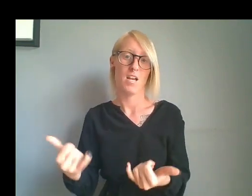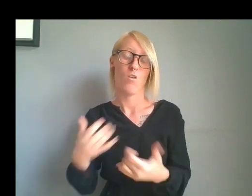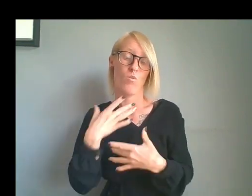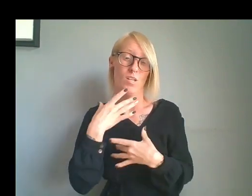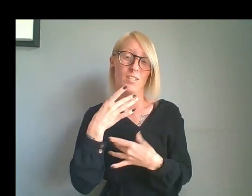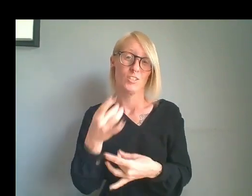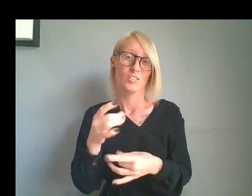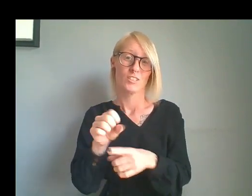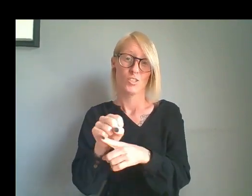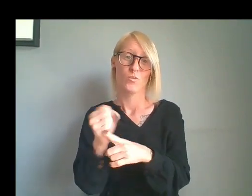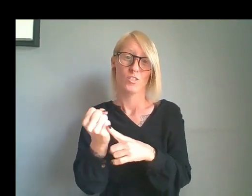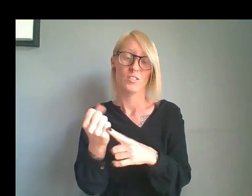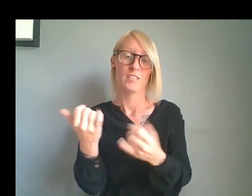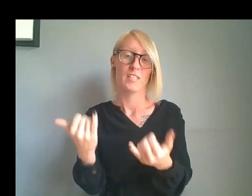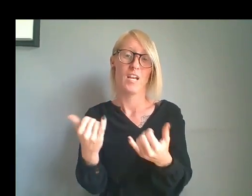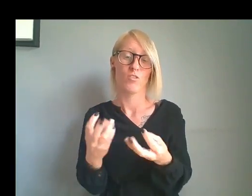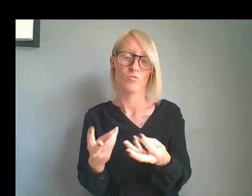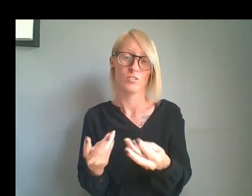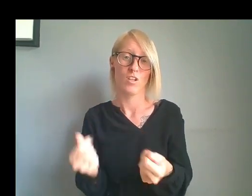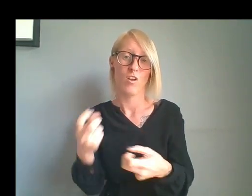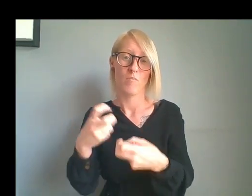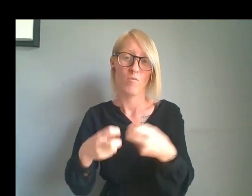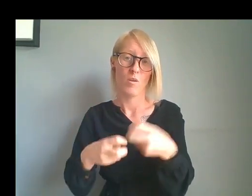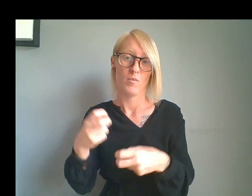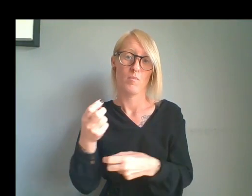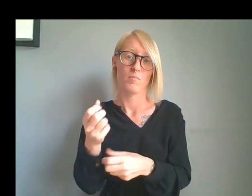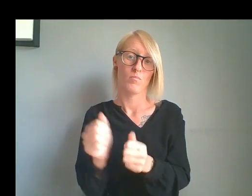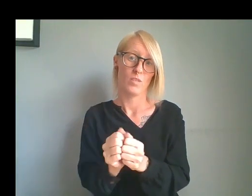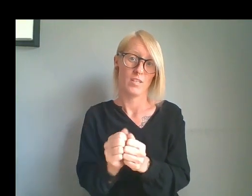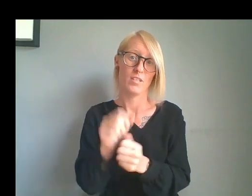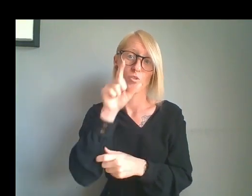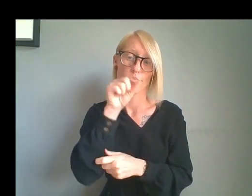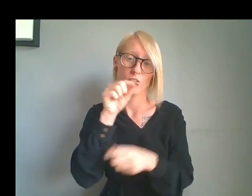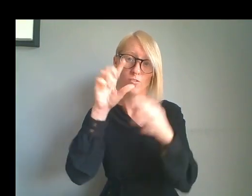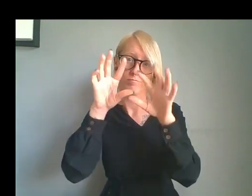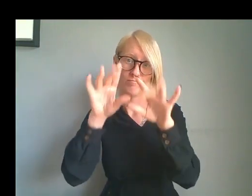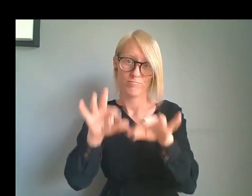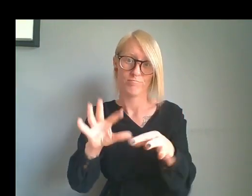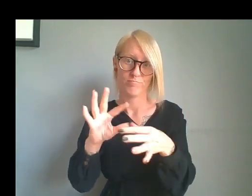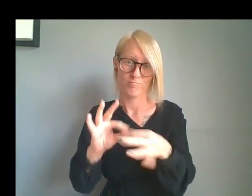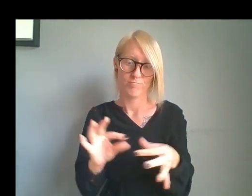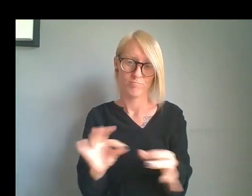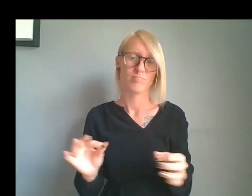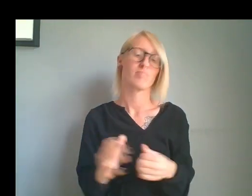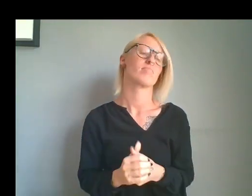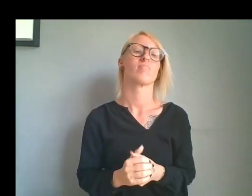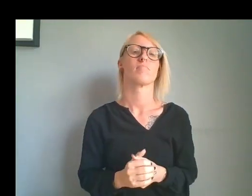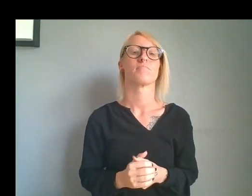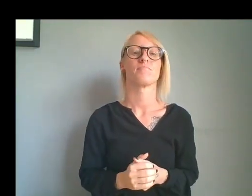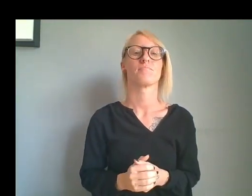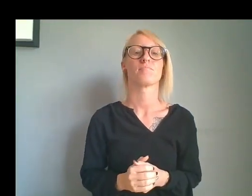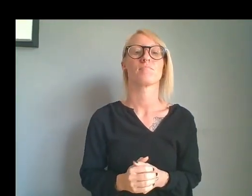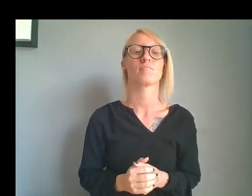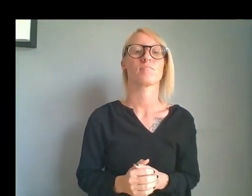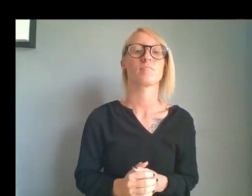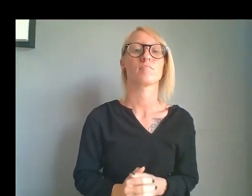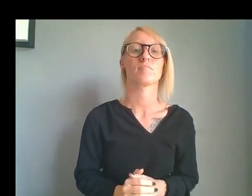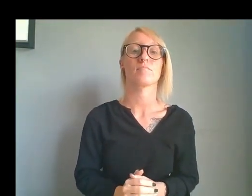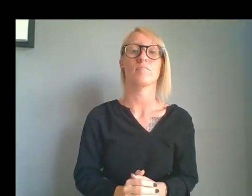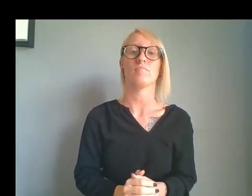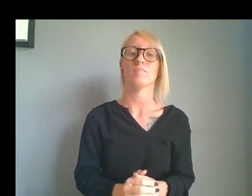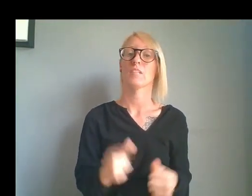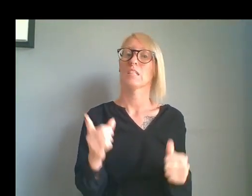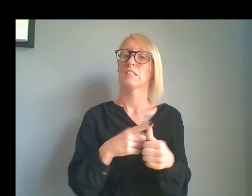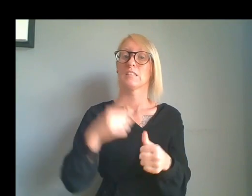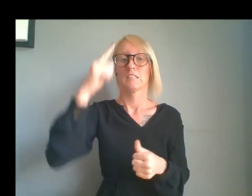I was actually able to resolve my problem with Twitter. And then this one, once you decide on your social media